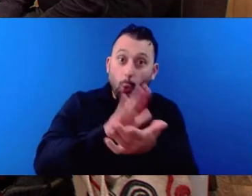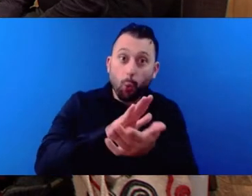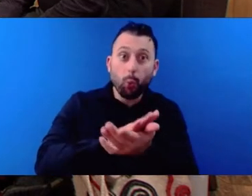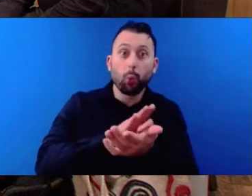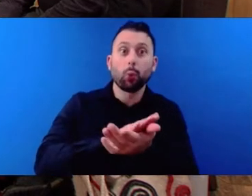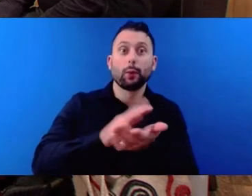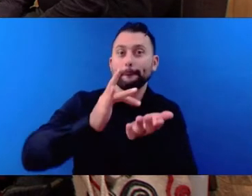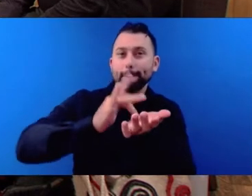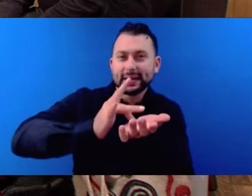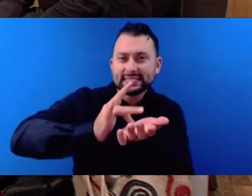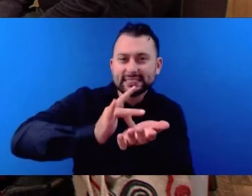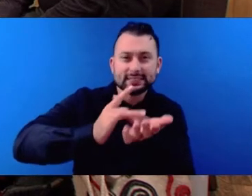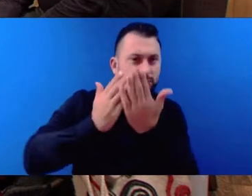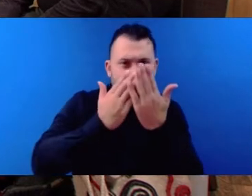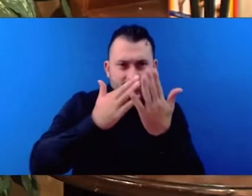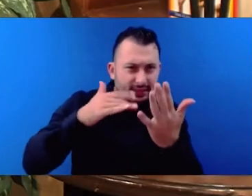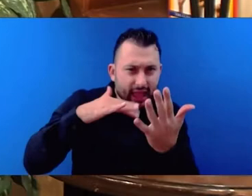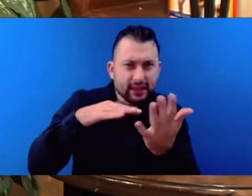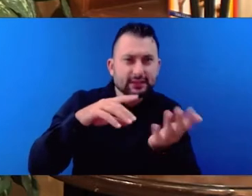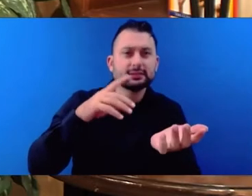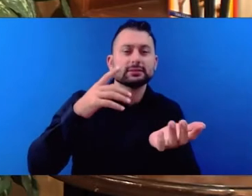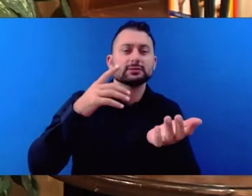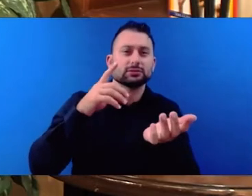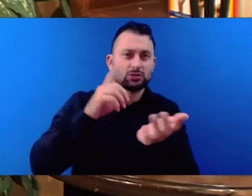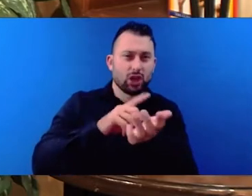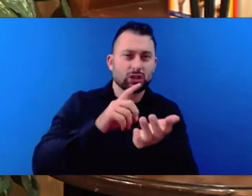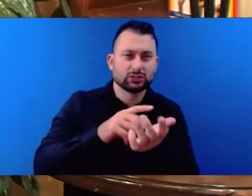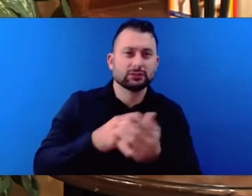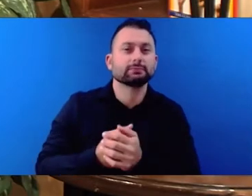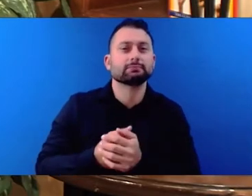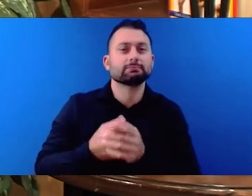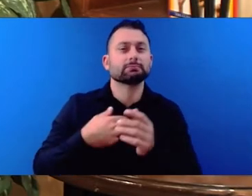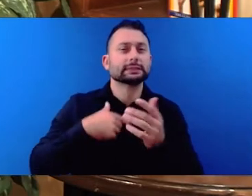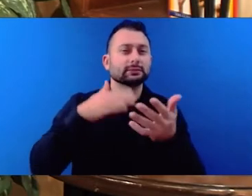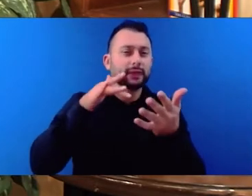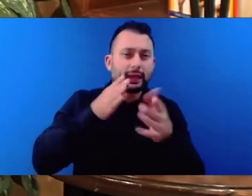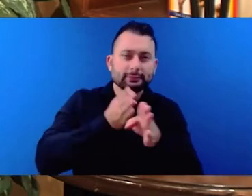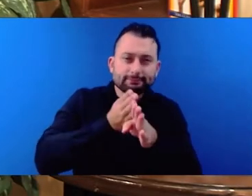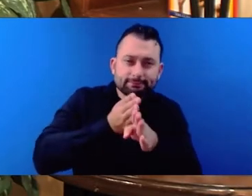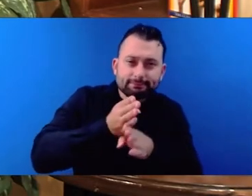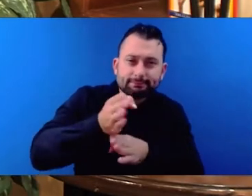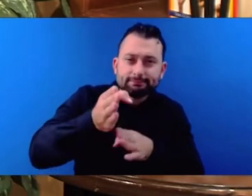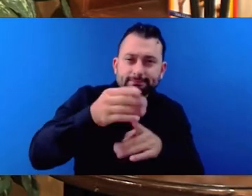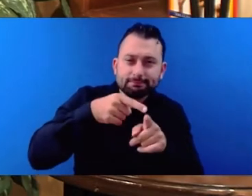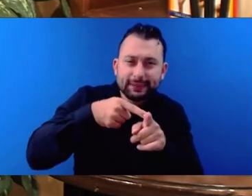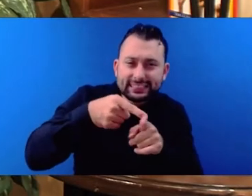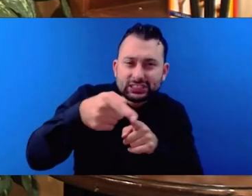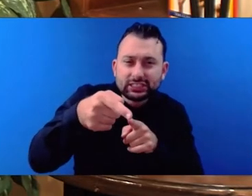specialty. And my program is 3 years. So I'm about halfway through that by now.